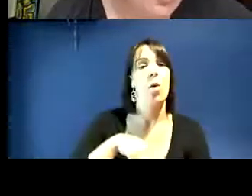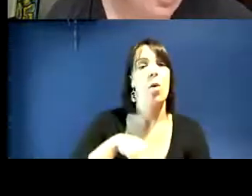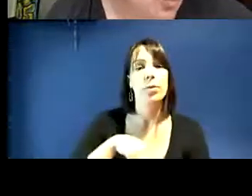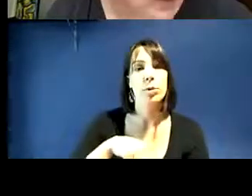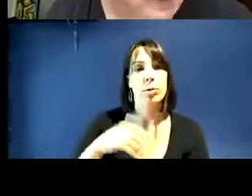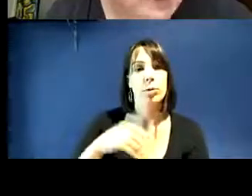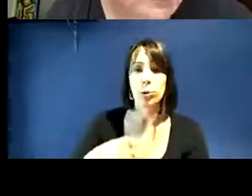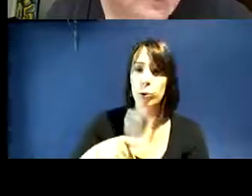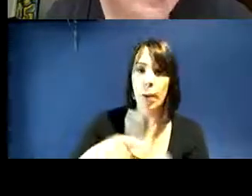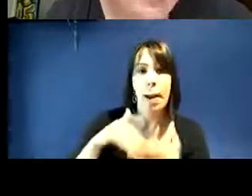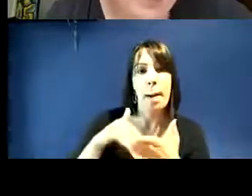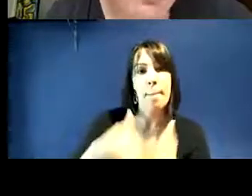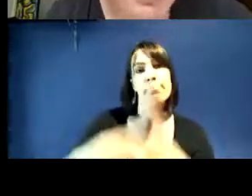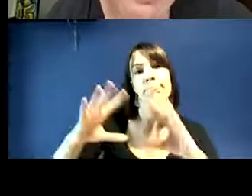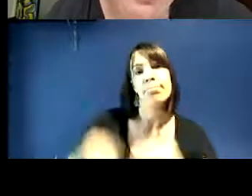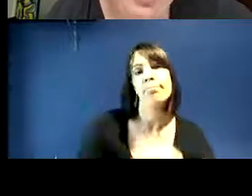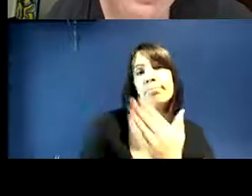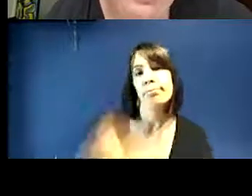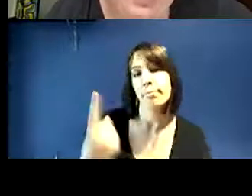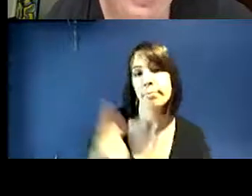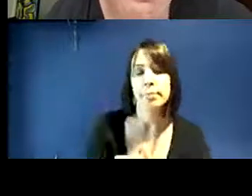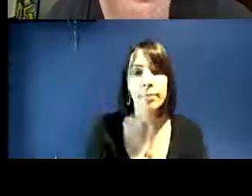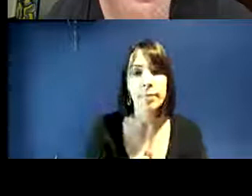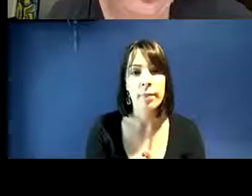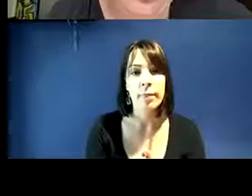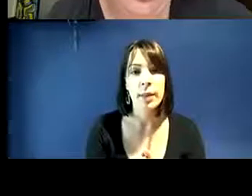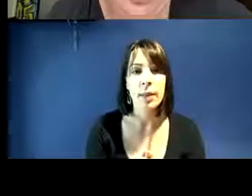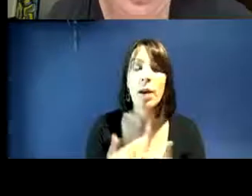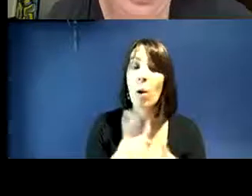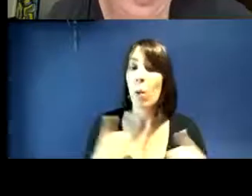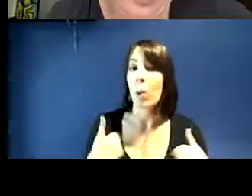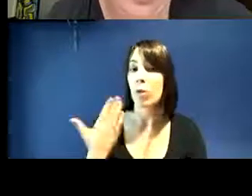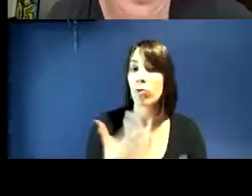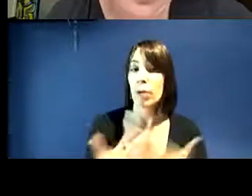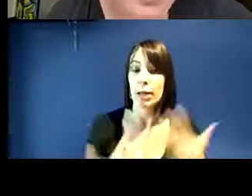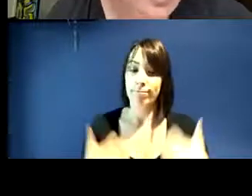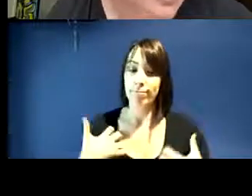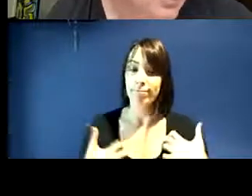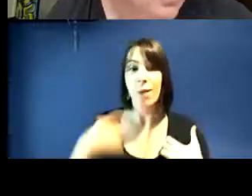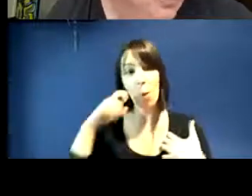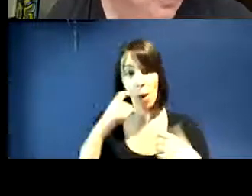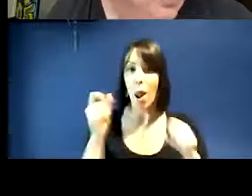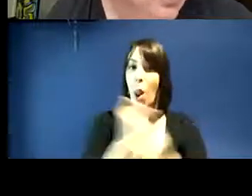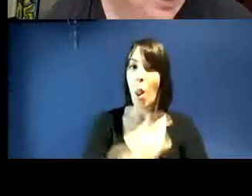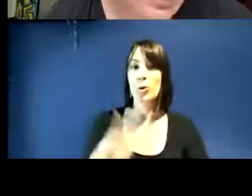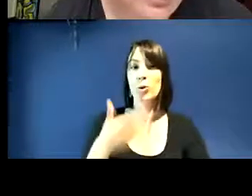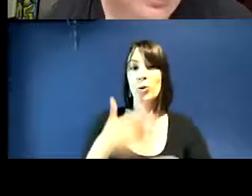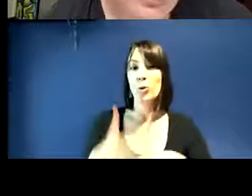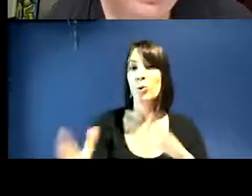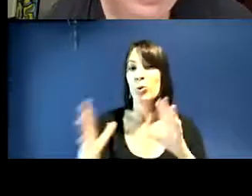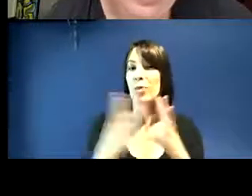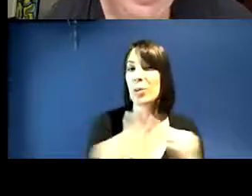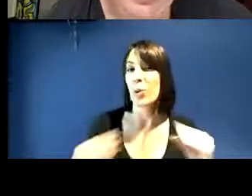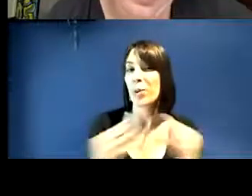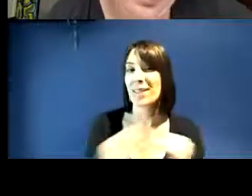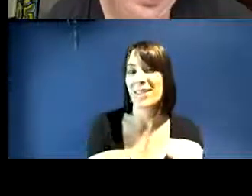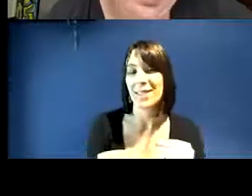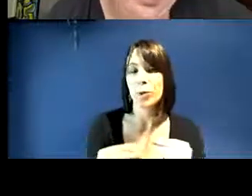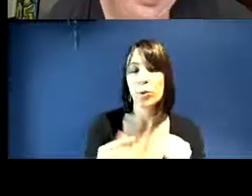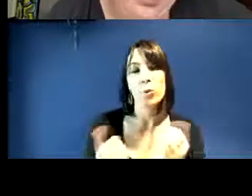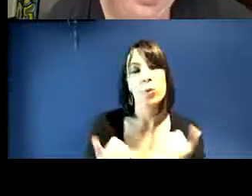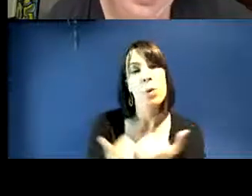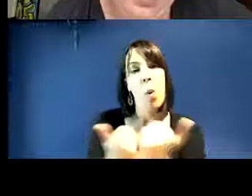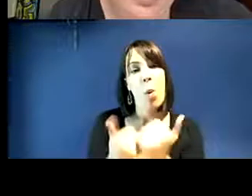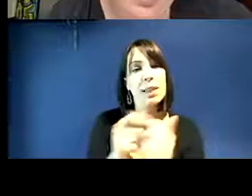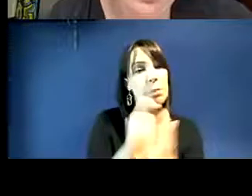actions we can take, and we're excited today to be launching a set of resources to support the disability and social